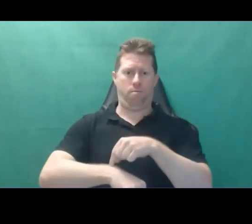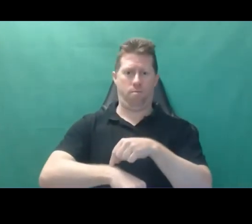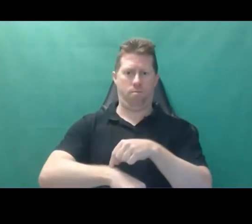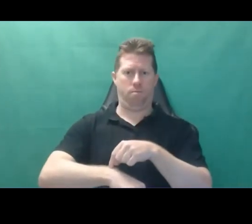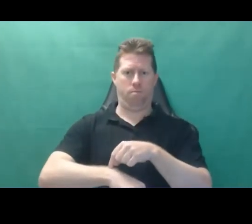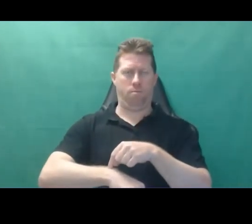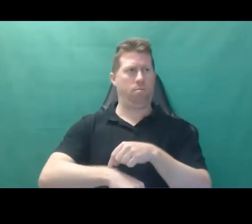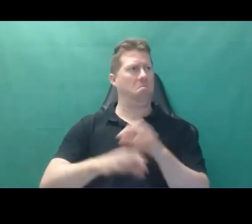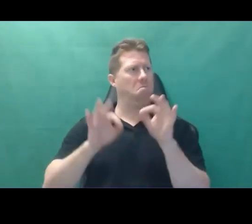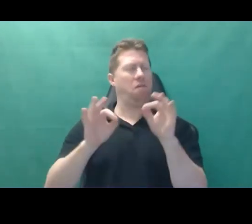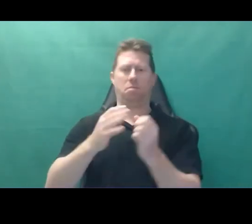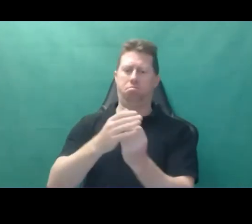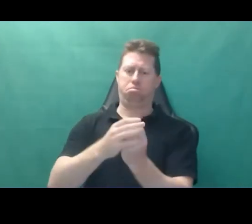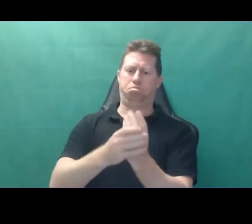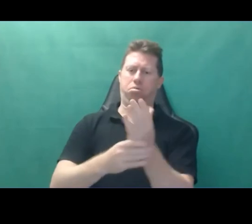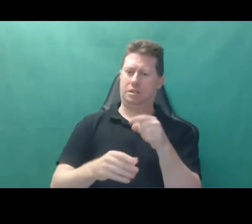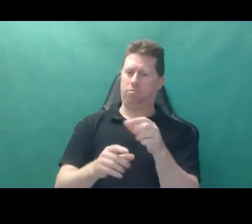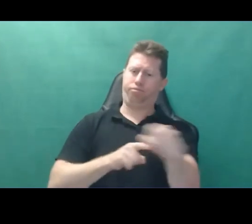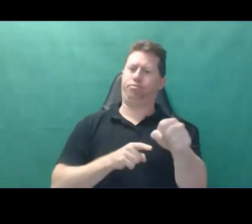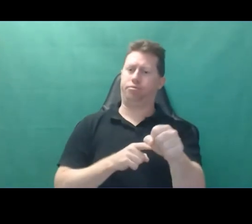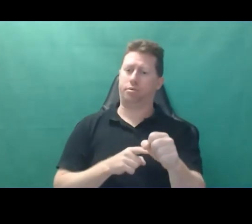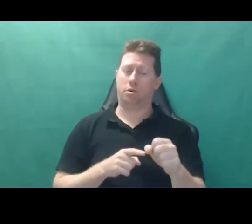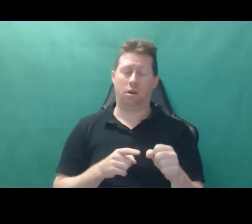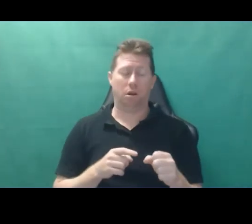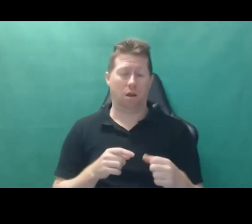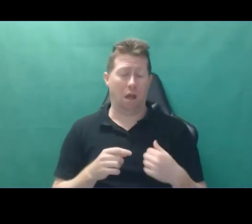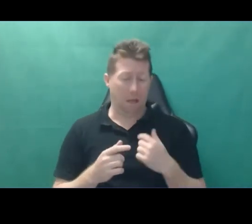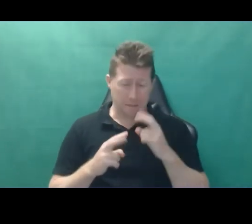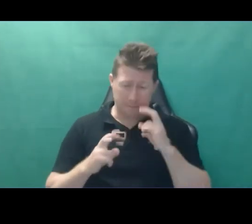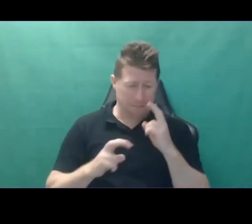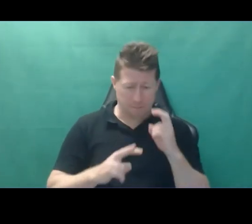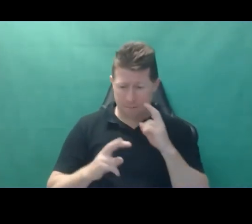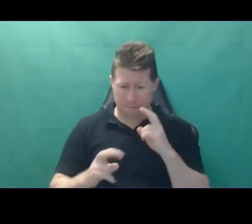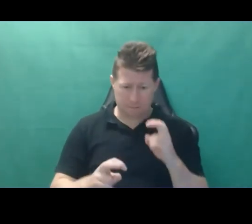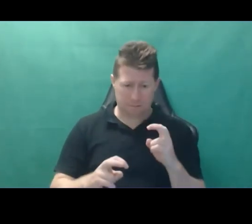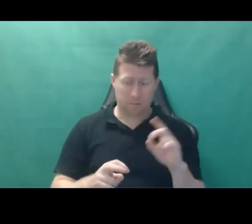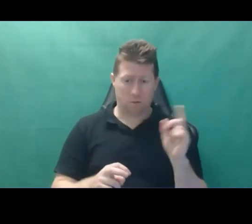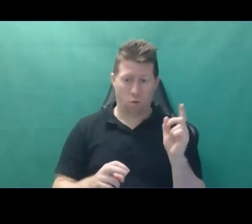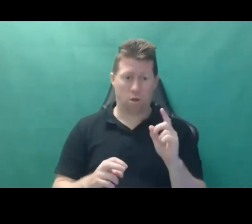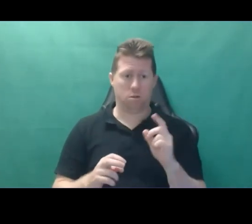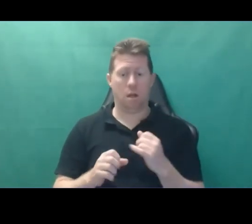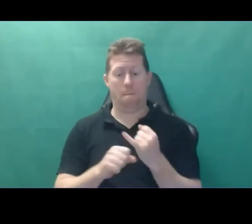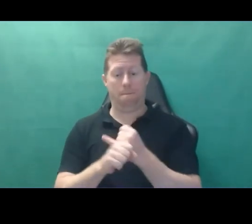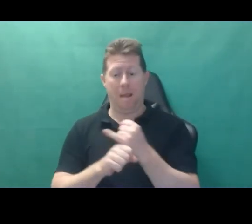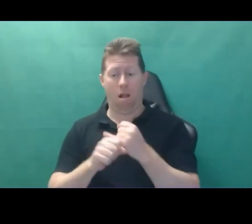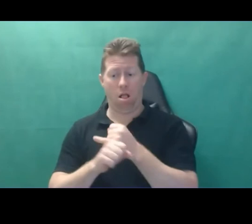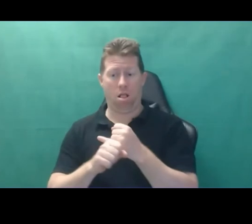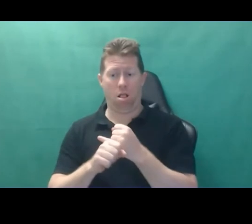and for me, my answers were decline in the authority of the medical model,